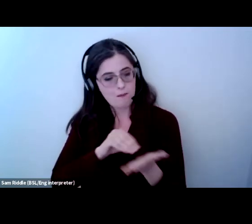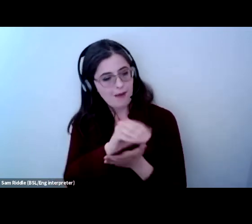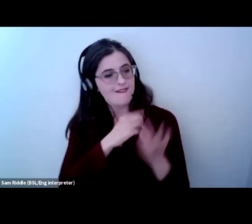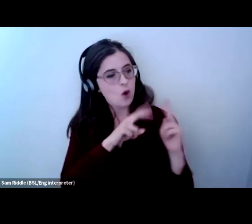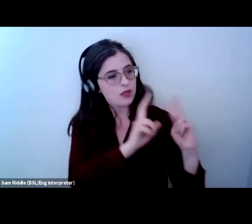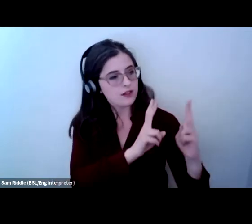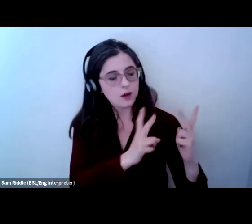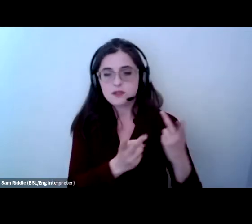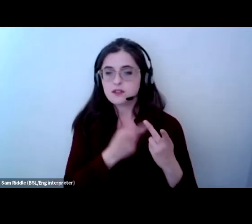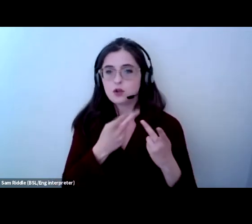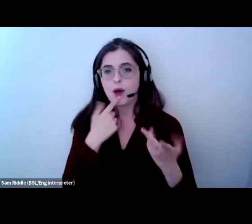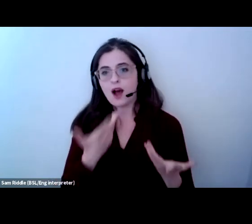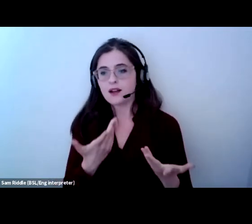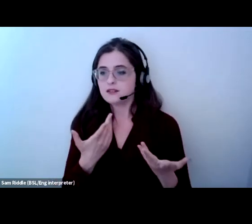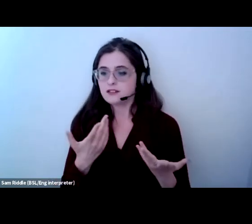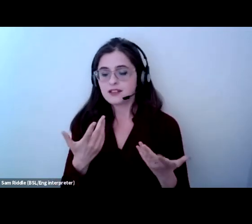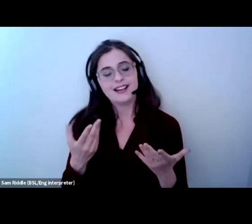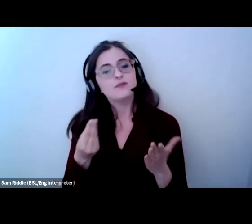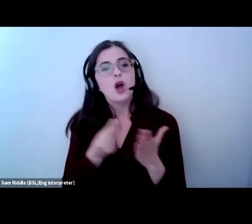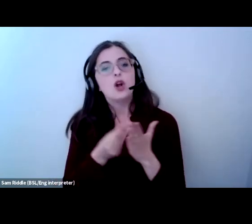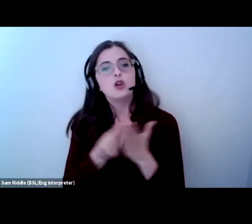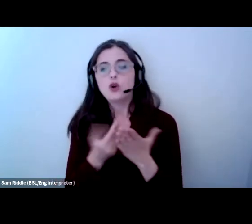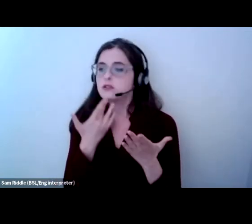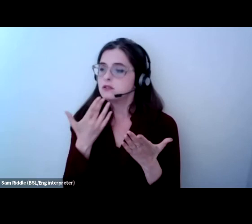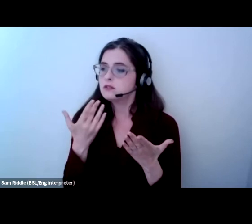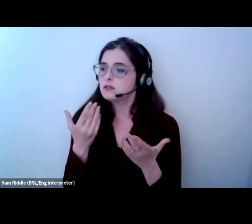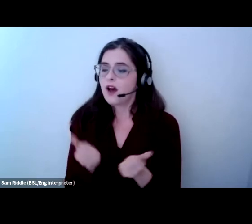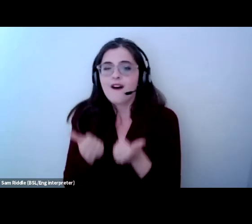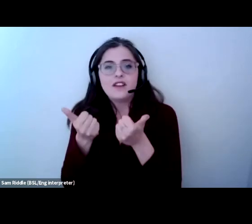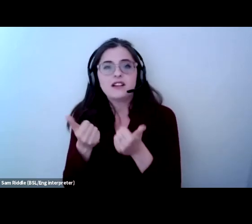well as being able to be cost effective and competitive.